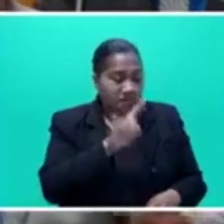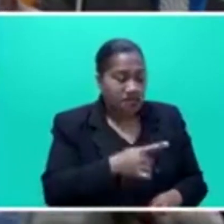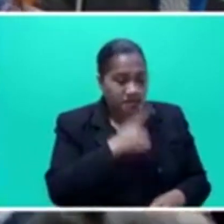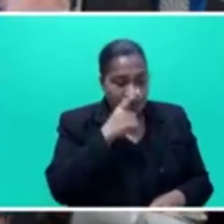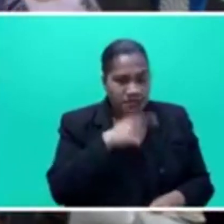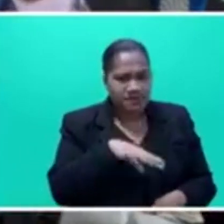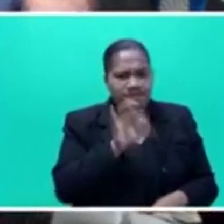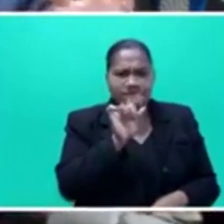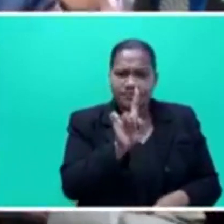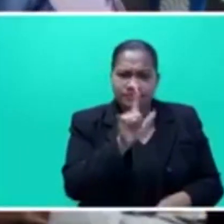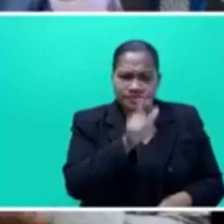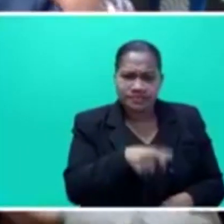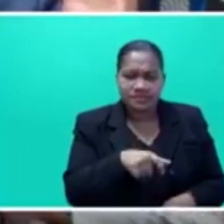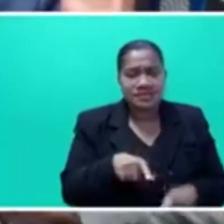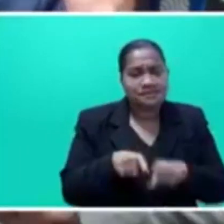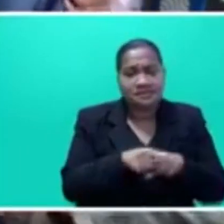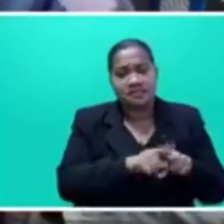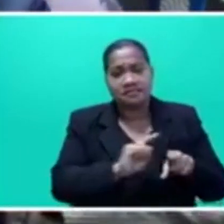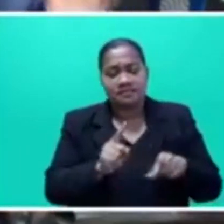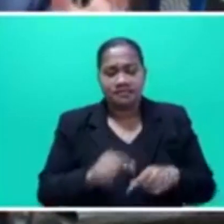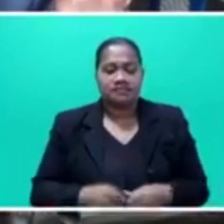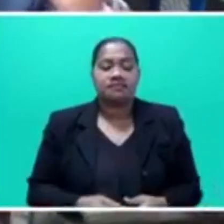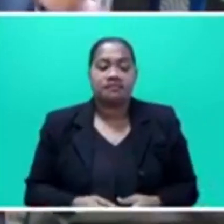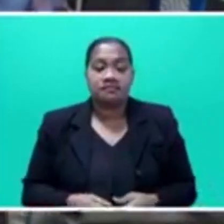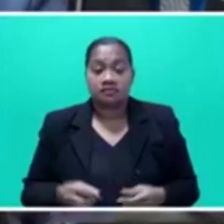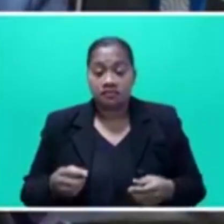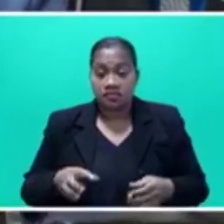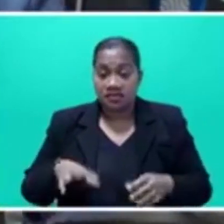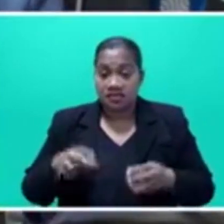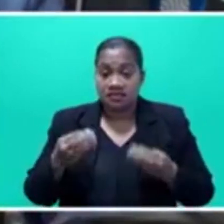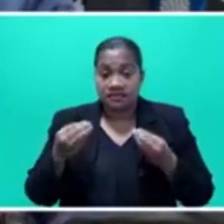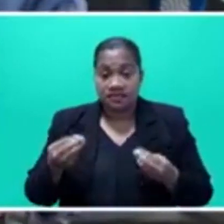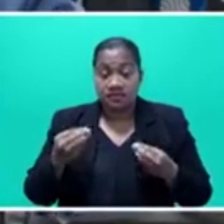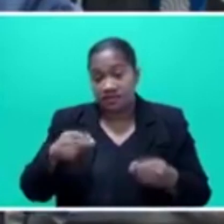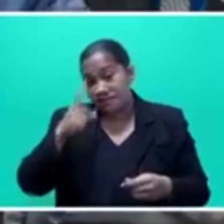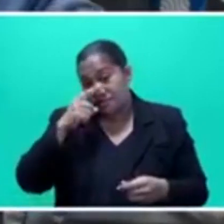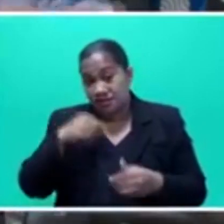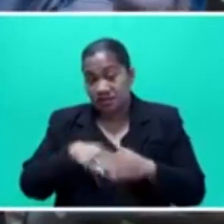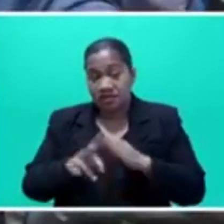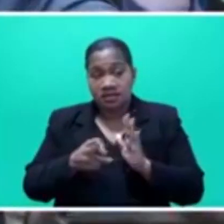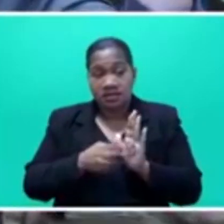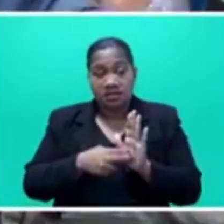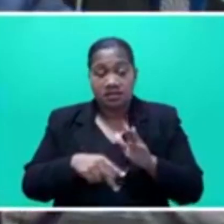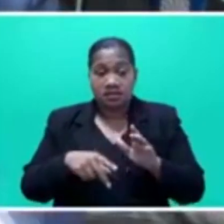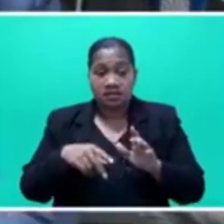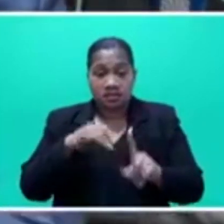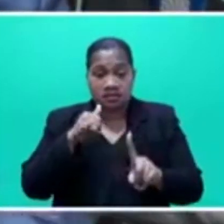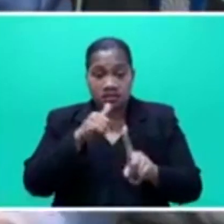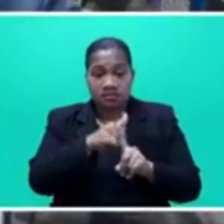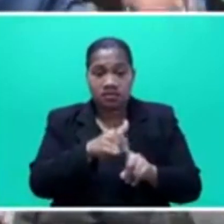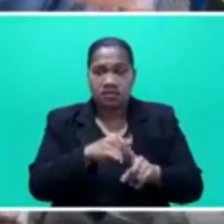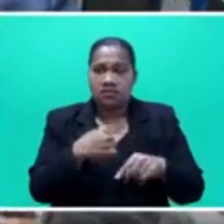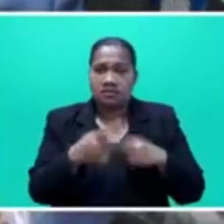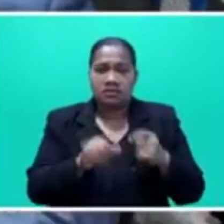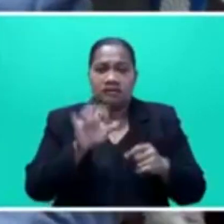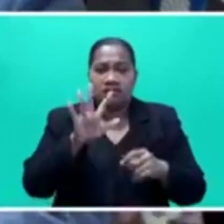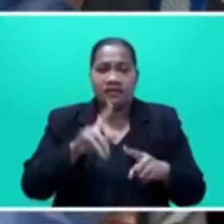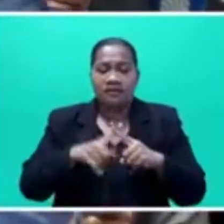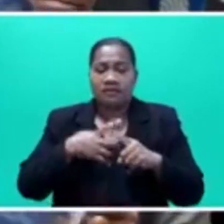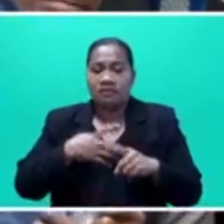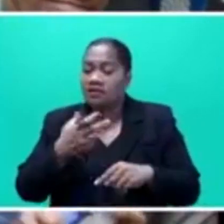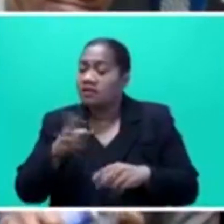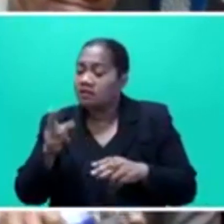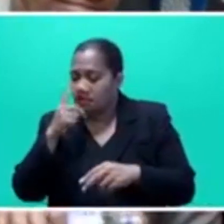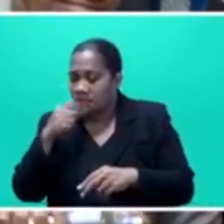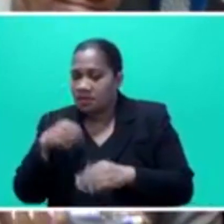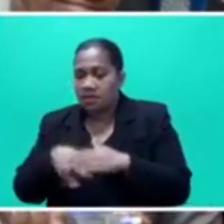person. That means the weight of the vote, value of the people in Namosi is almost 5 times more than the people of Nandronga. Many